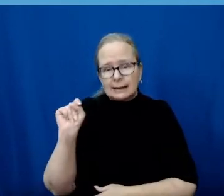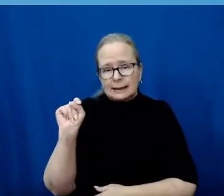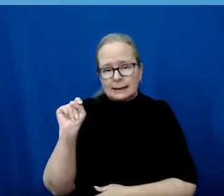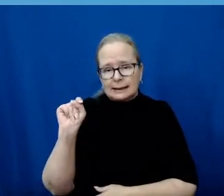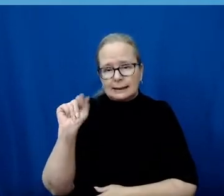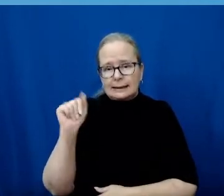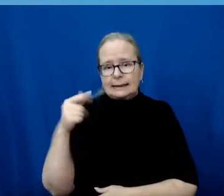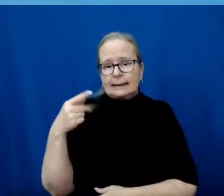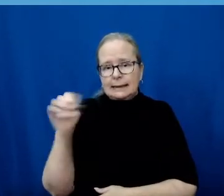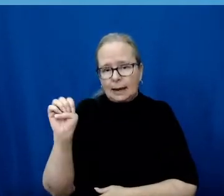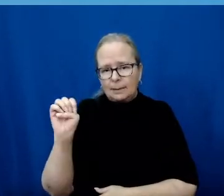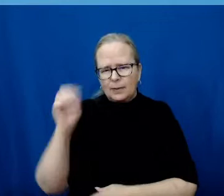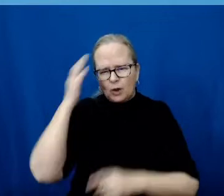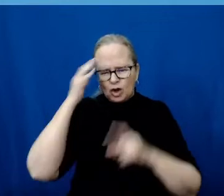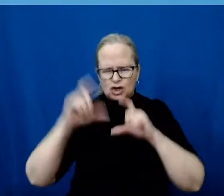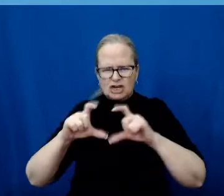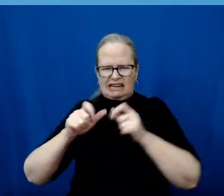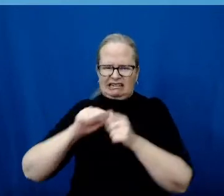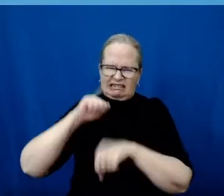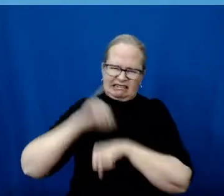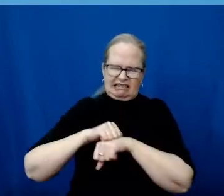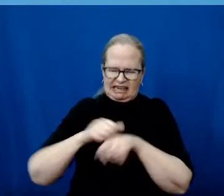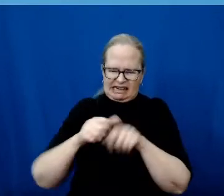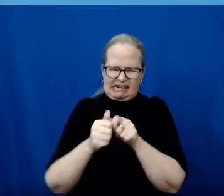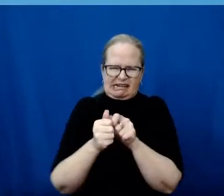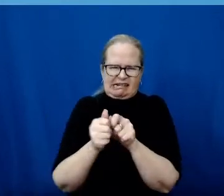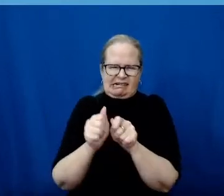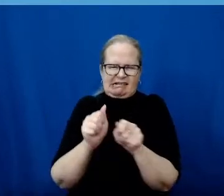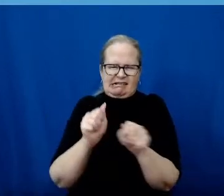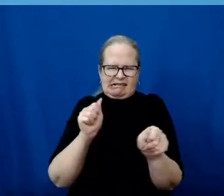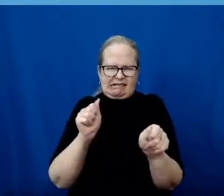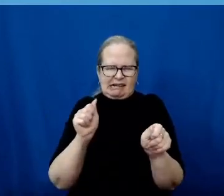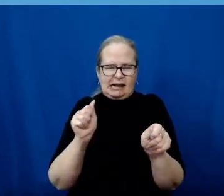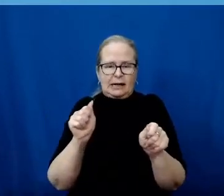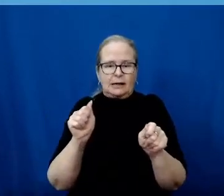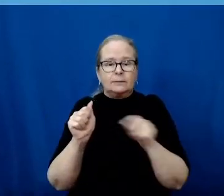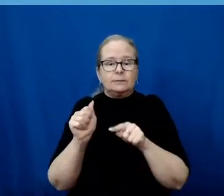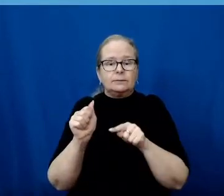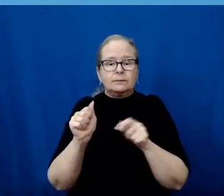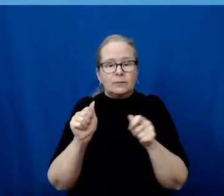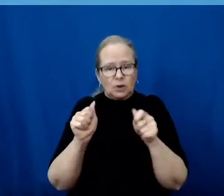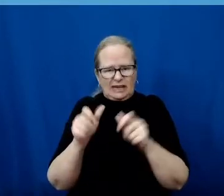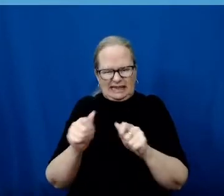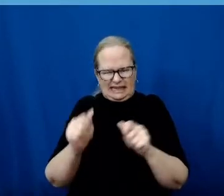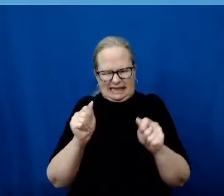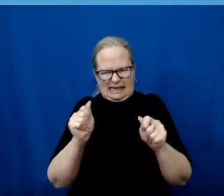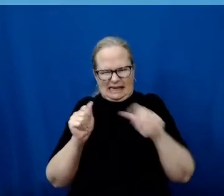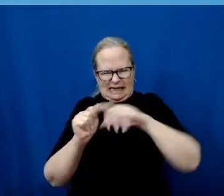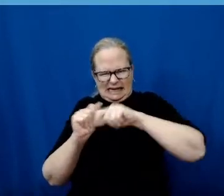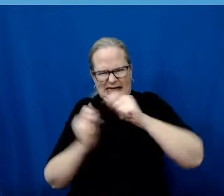it with shears, it will get stuck to your body. Yeah. But you can rip it and then it won't.